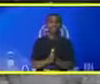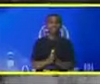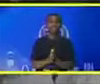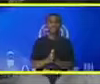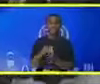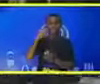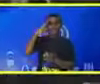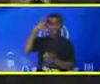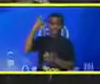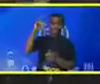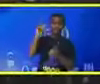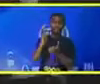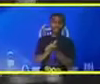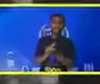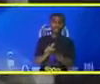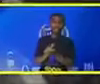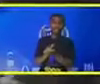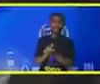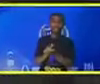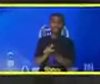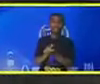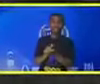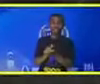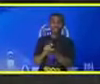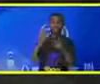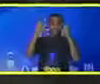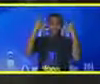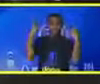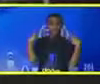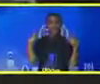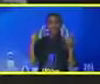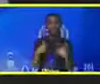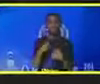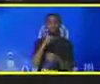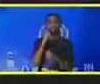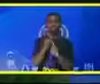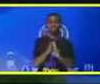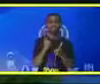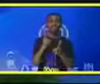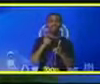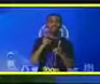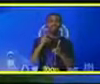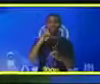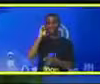dream that Nebuchadnezzar had did not come from the devil. Watch this.